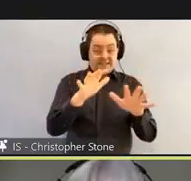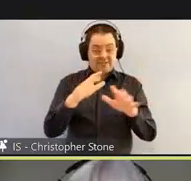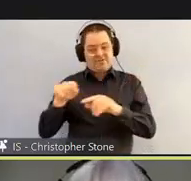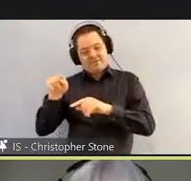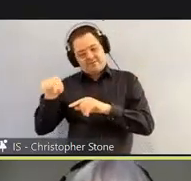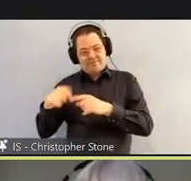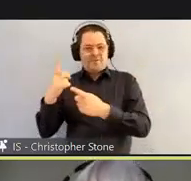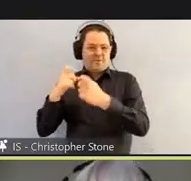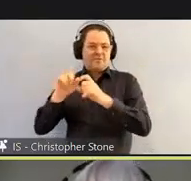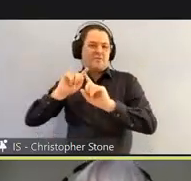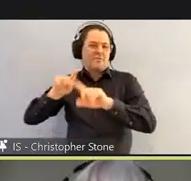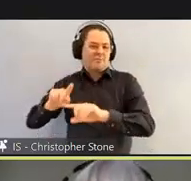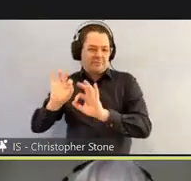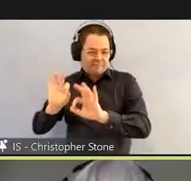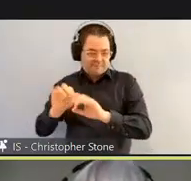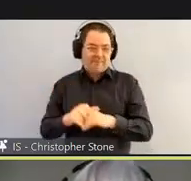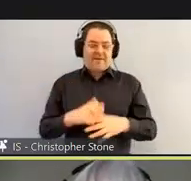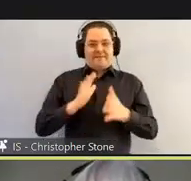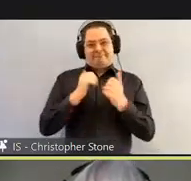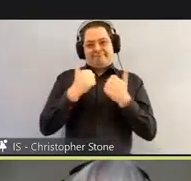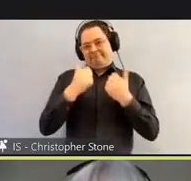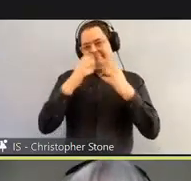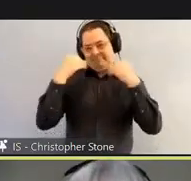Uganda, and we're delighted to have Dr. Joyce with us.